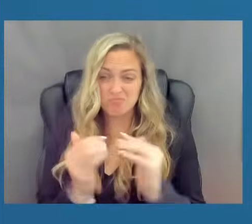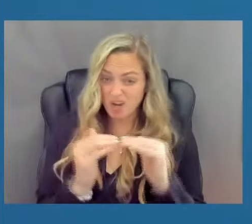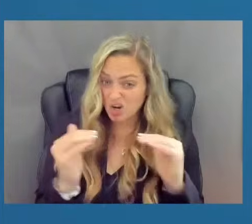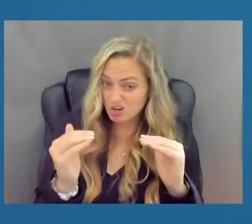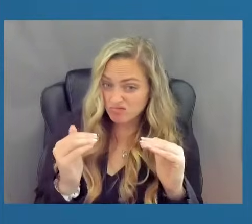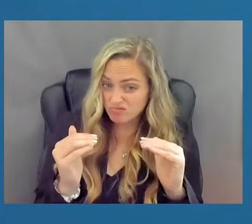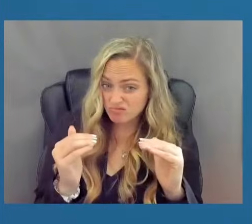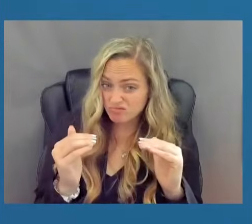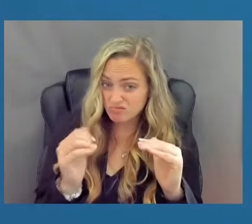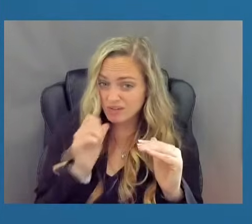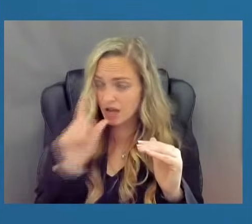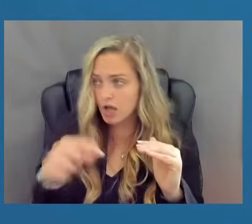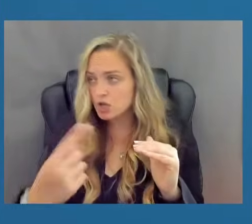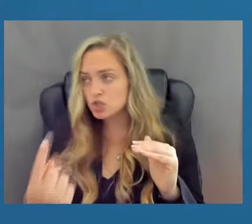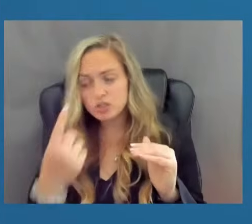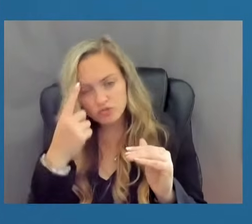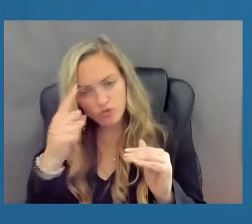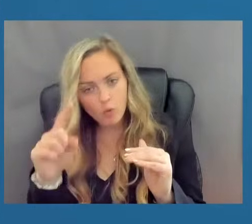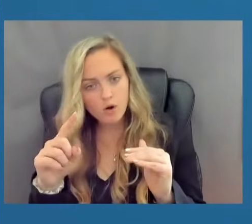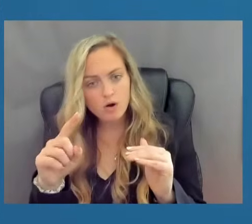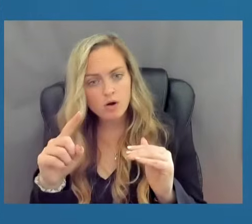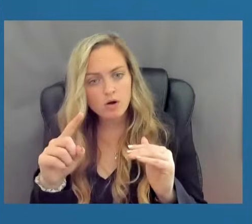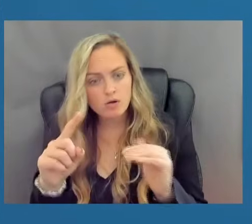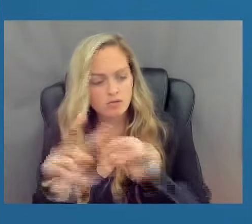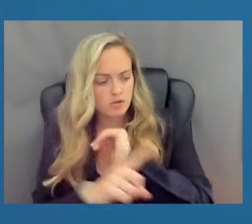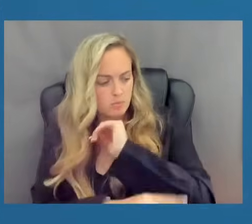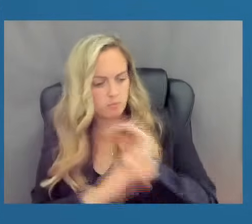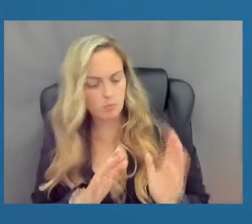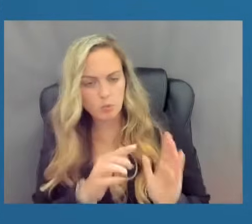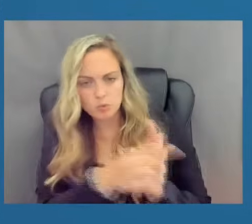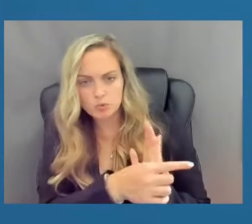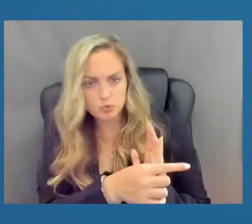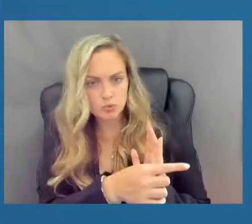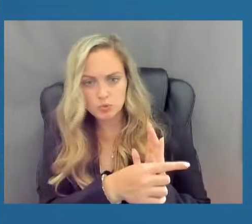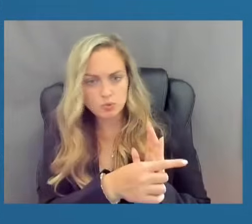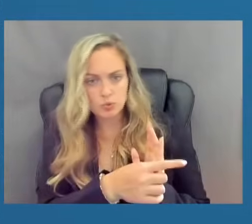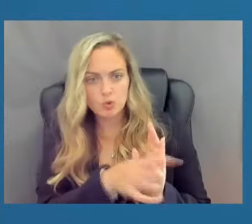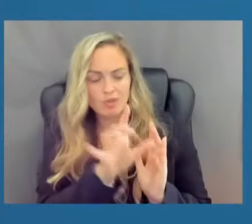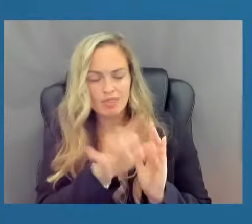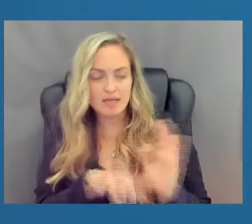not just for the perpetrators, defendants has been a hallmark of our